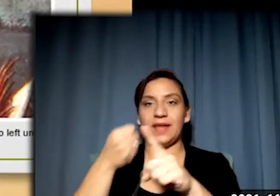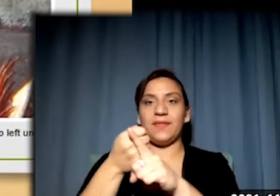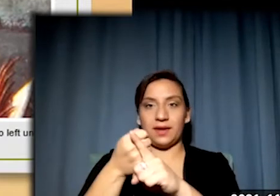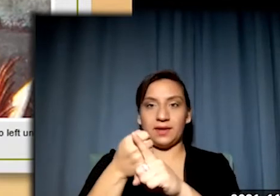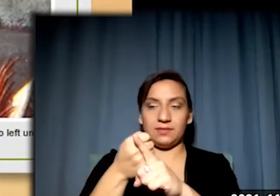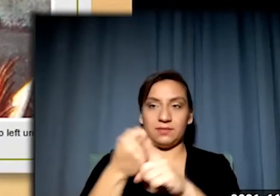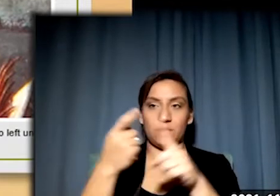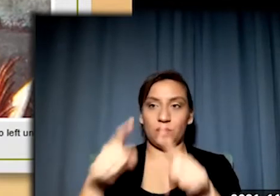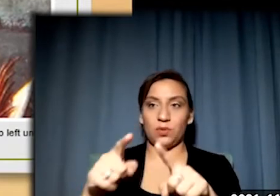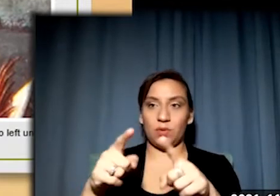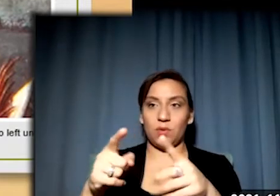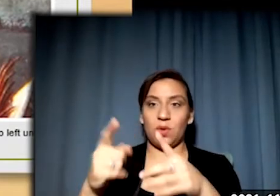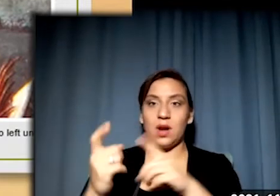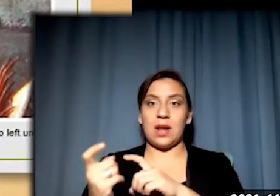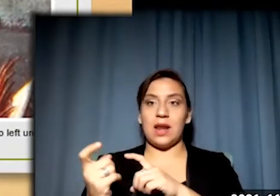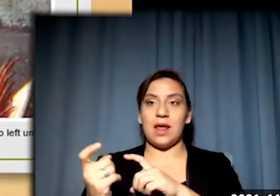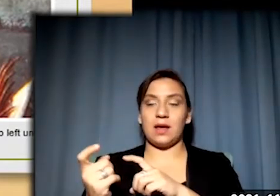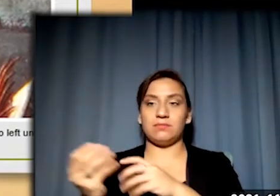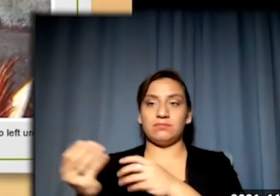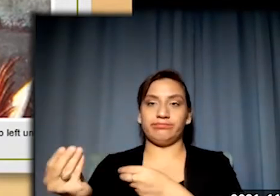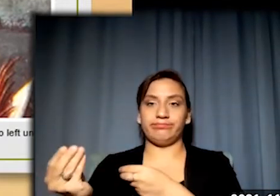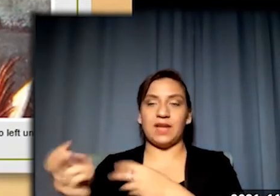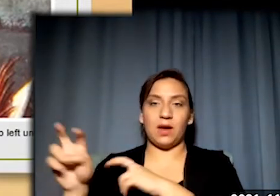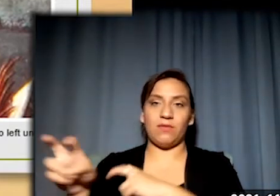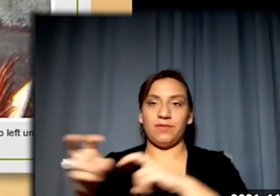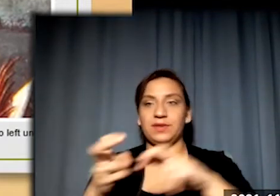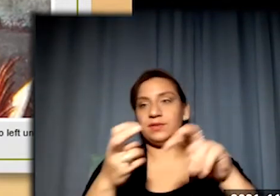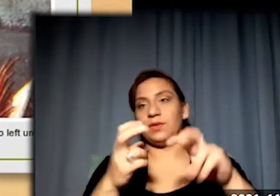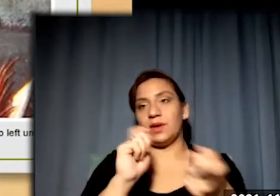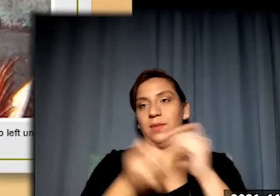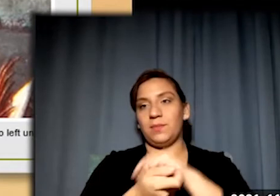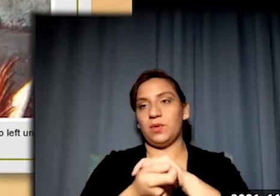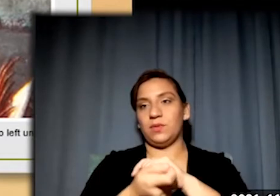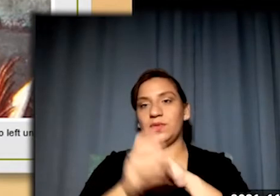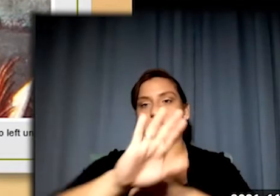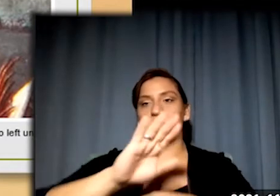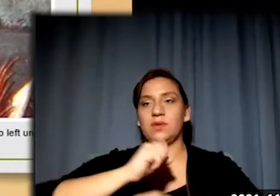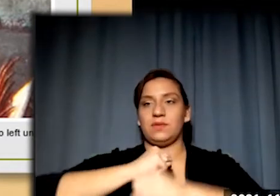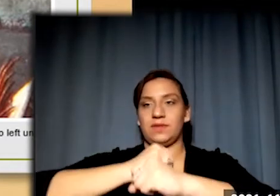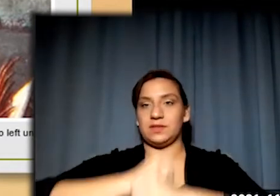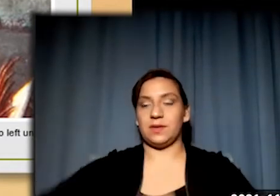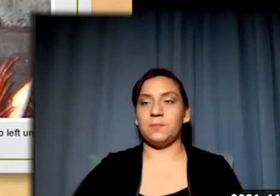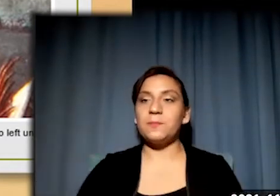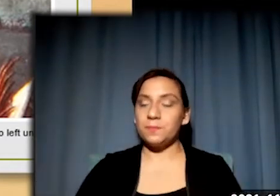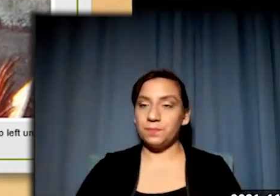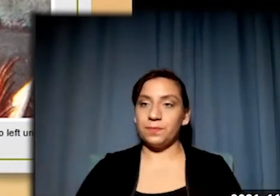defense lines. Two first maps of the 19th century, one from 1801 and another